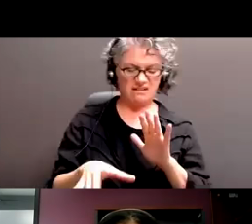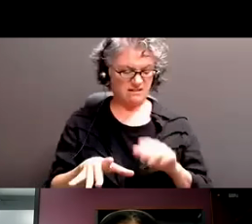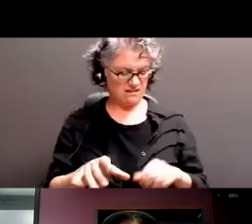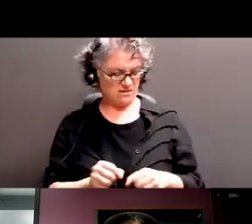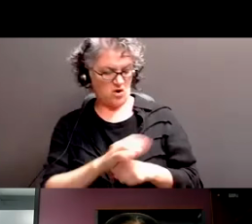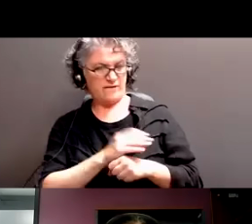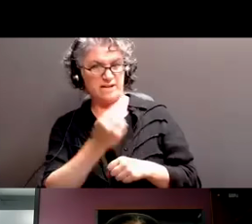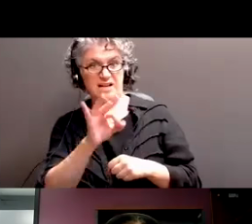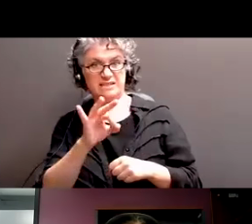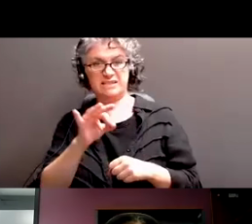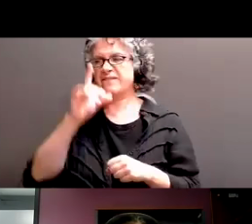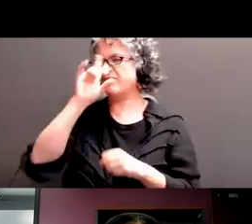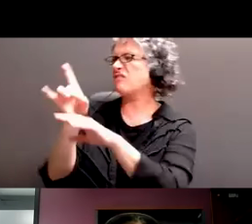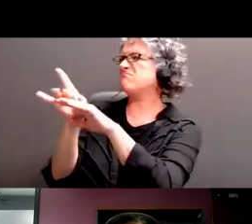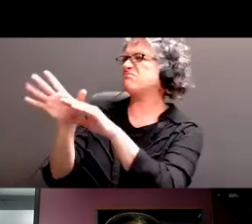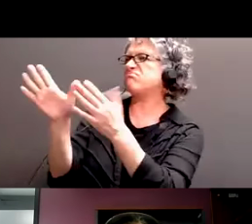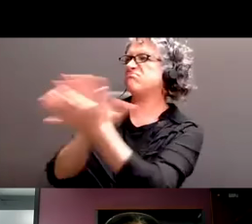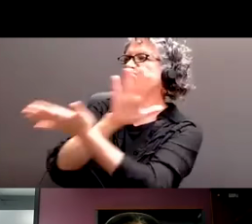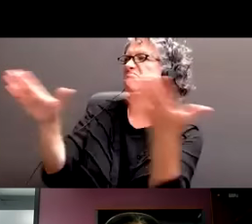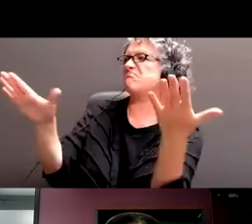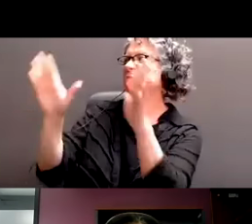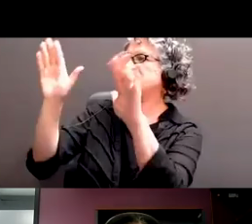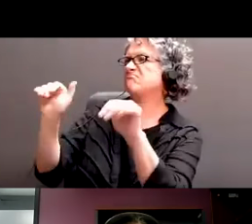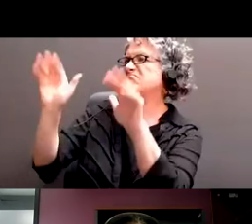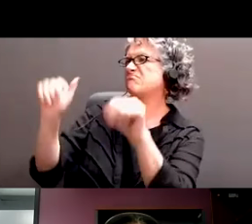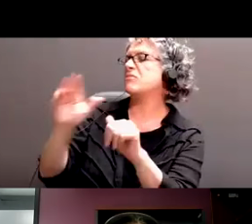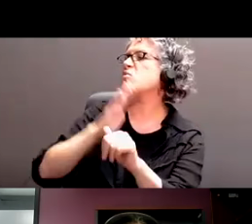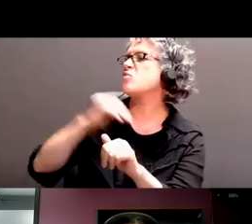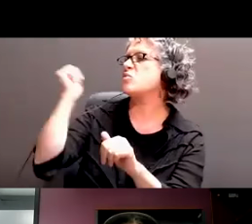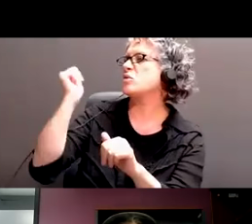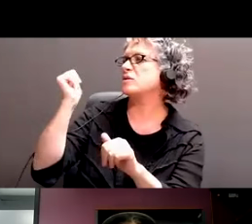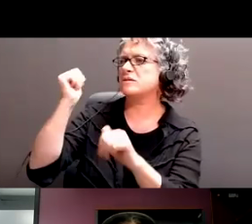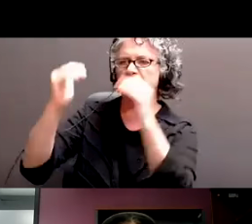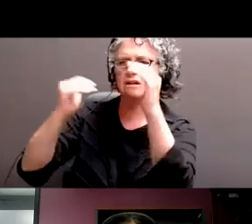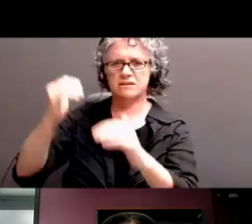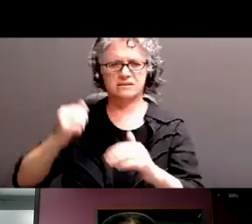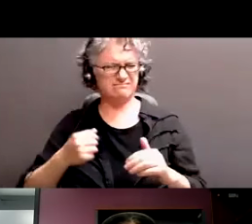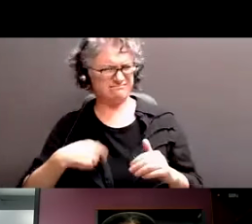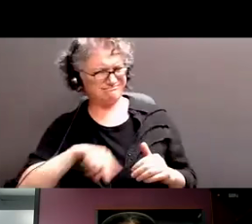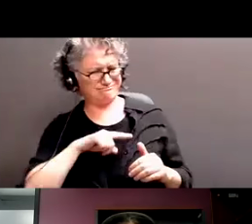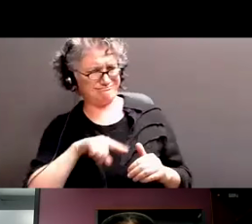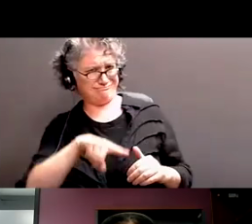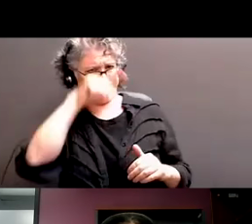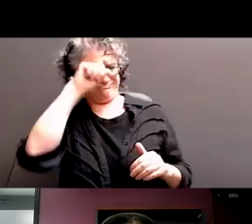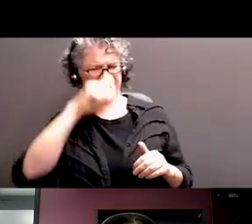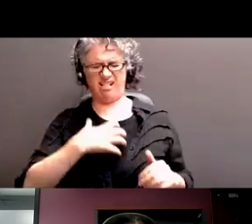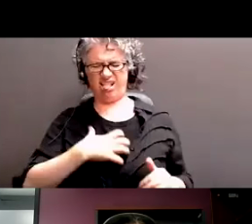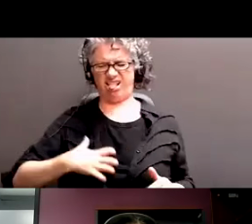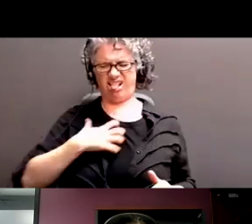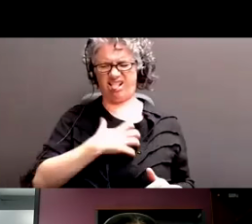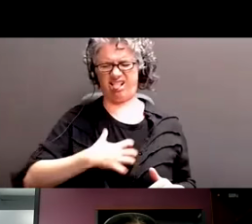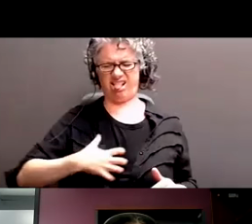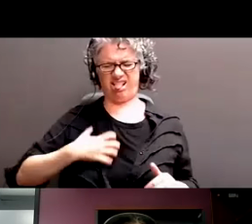adults, which is extremely, you know, it's infuriating, it's disgusting. And it really